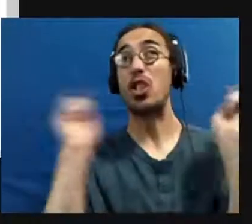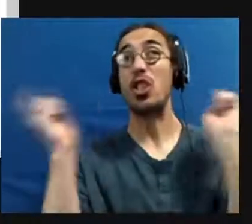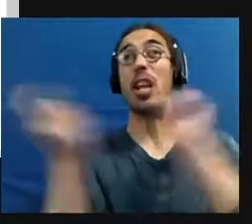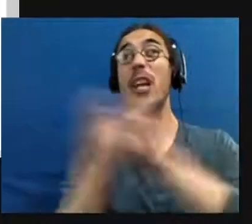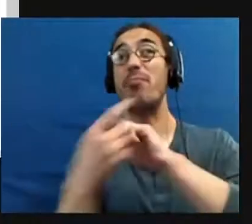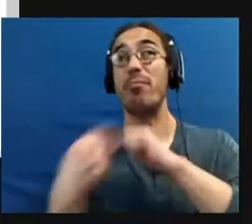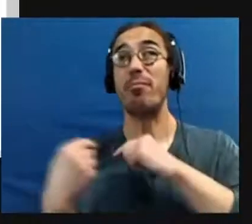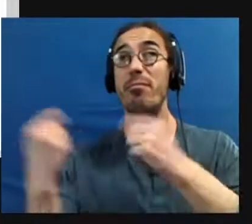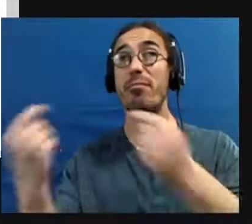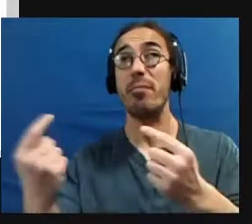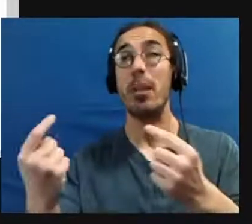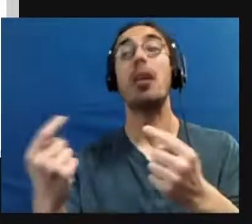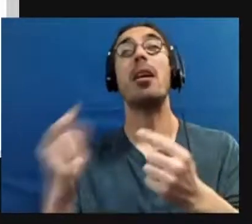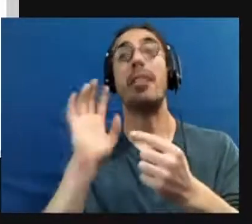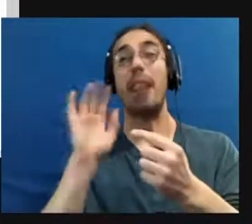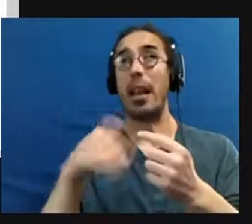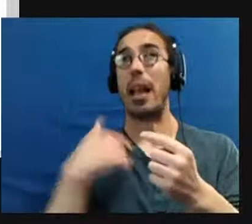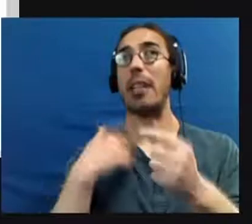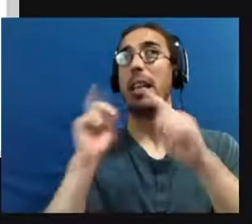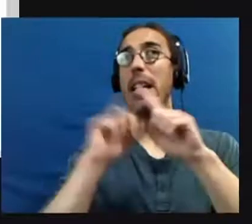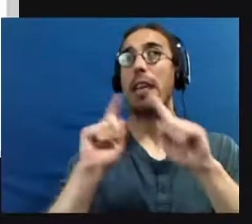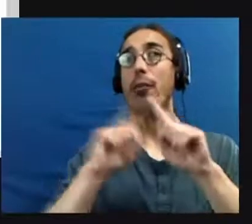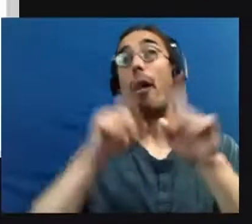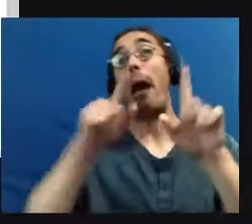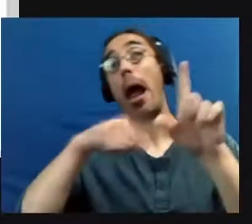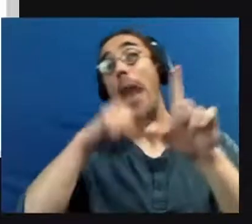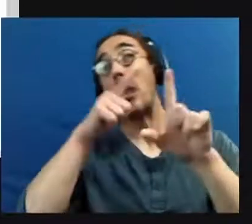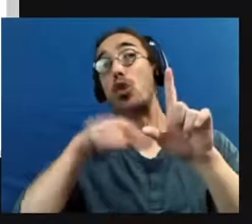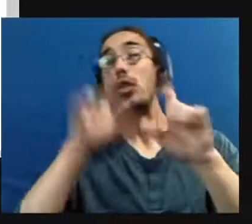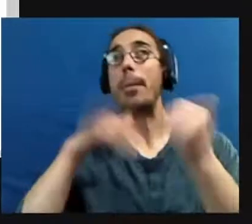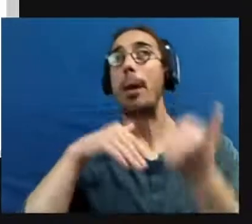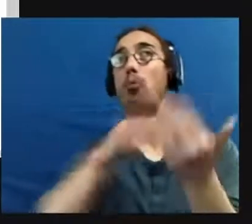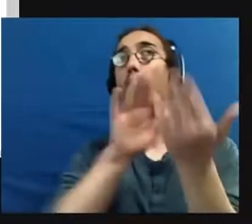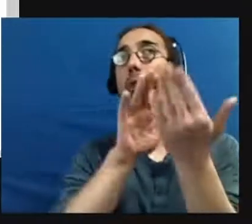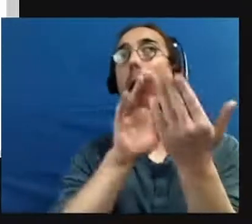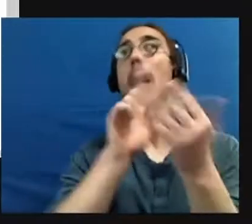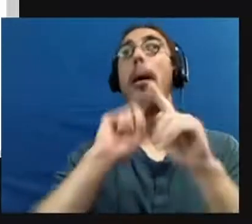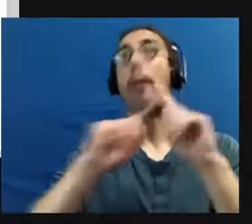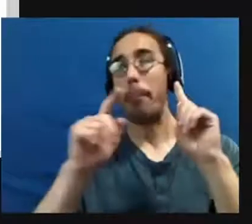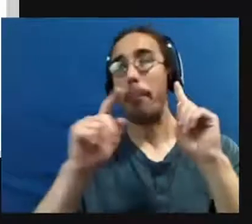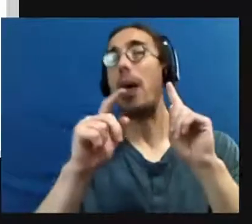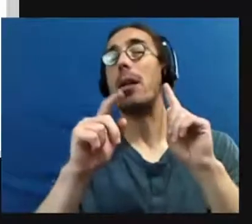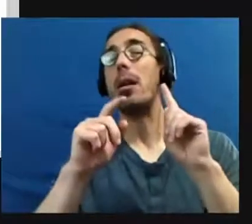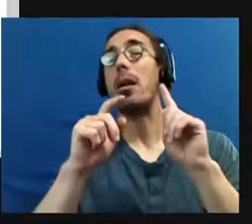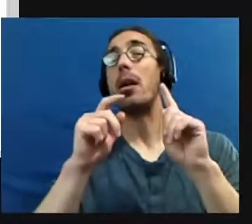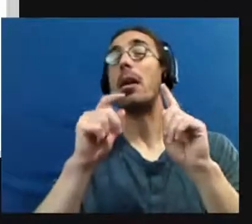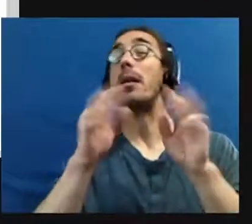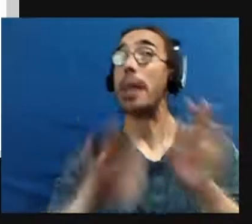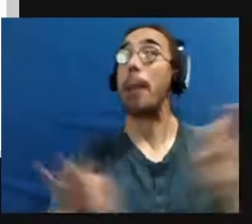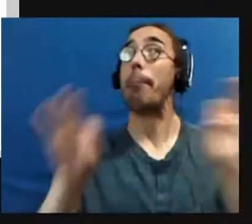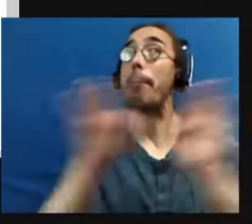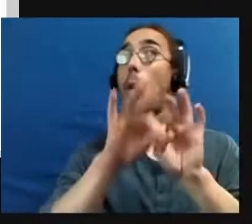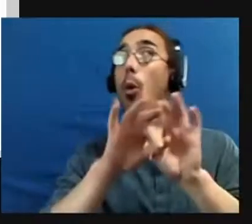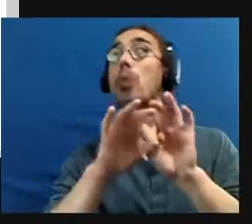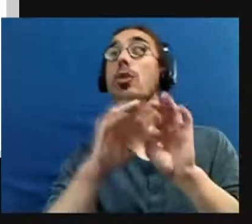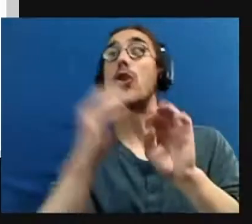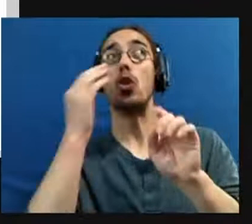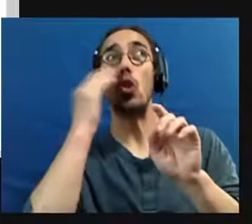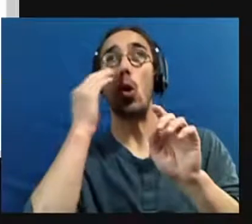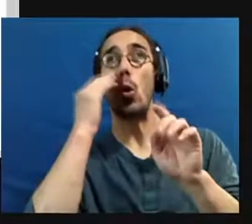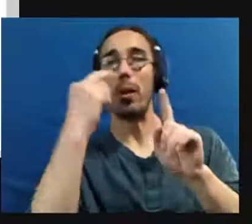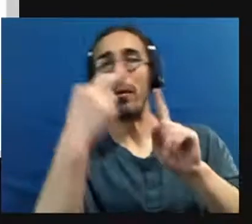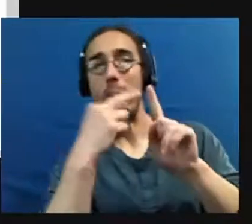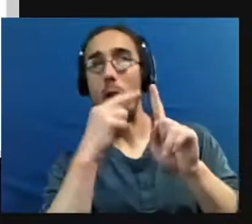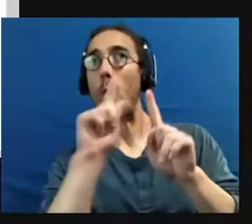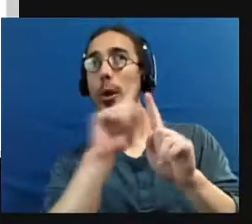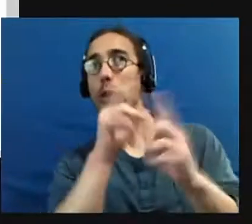bunch of different angles that it can be approached. And I think it's important to educate ourselves on all of the angles and kind of know where you fit in,